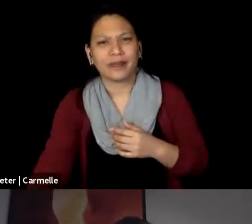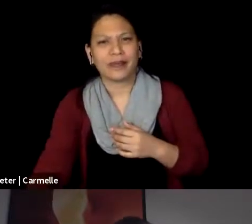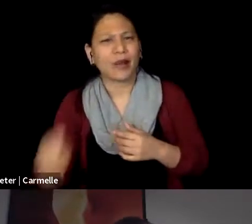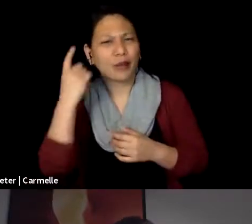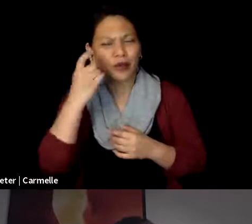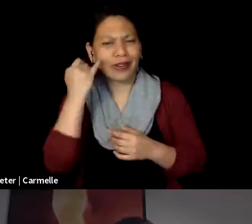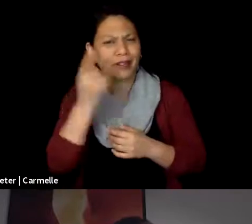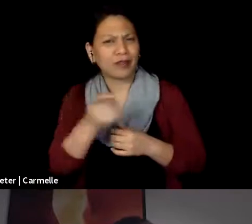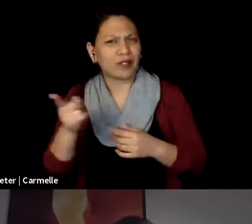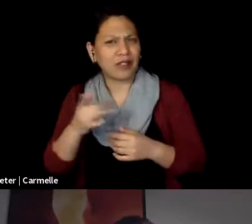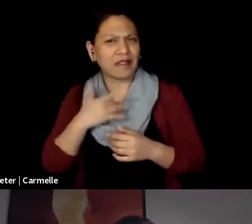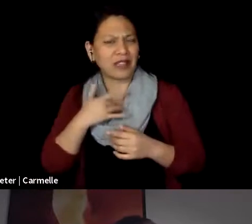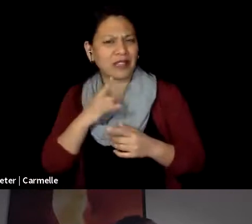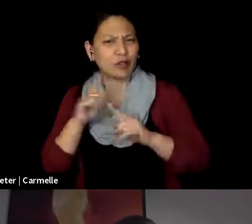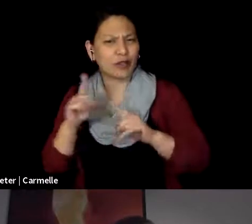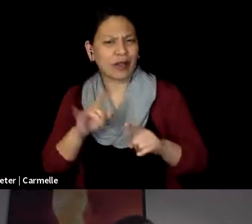practice.